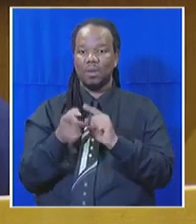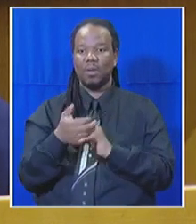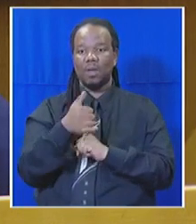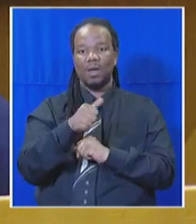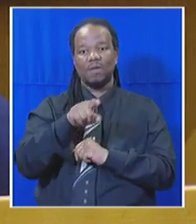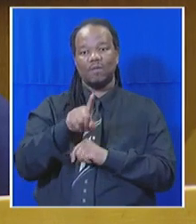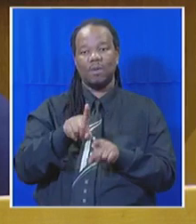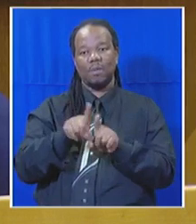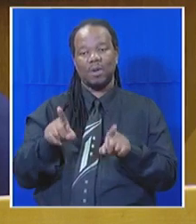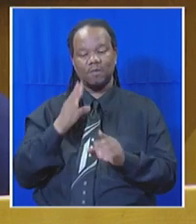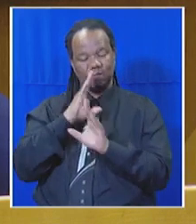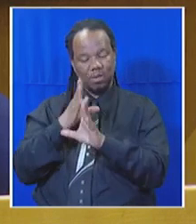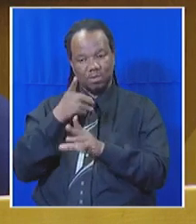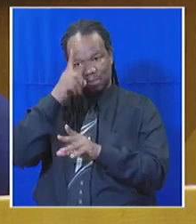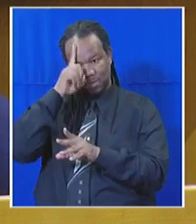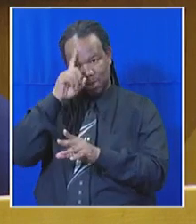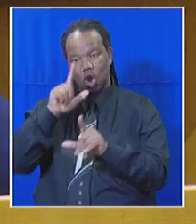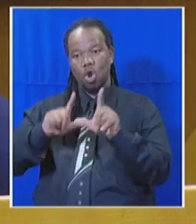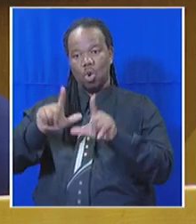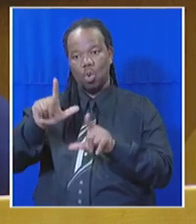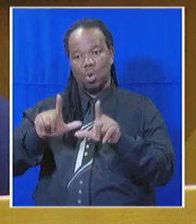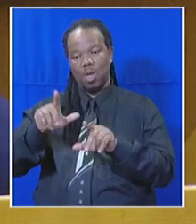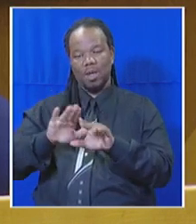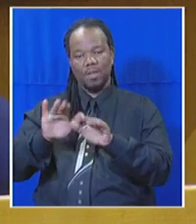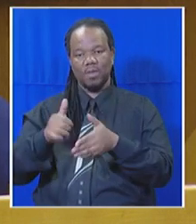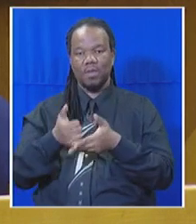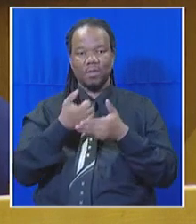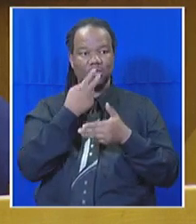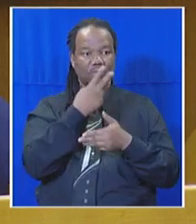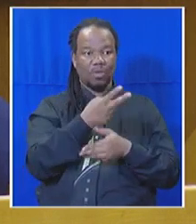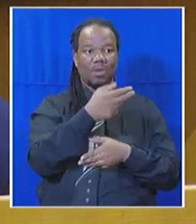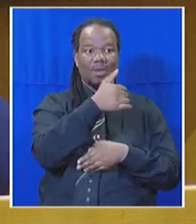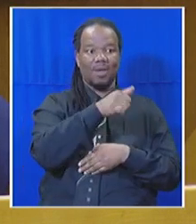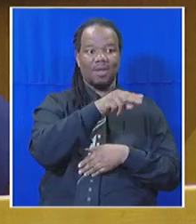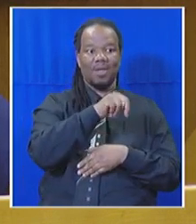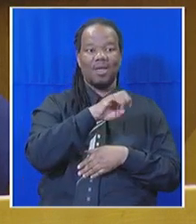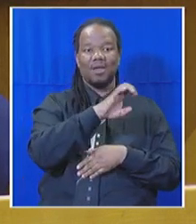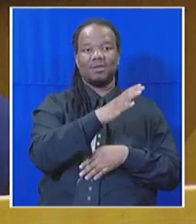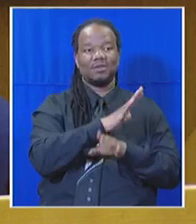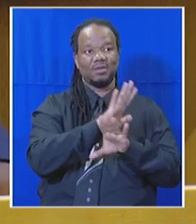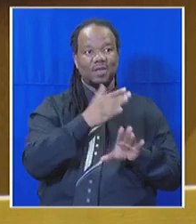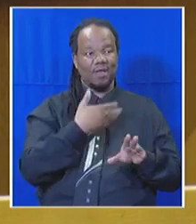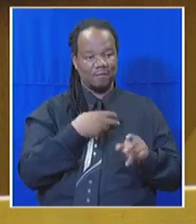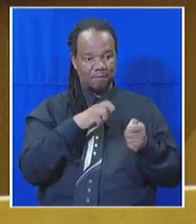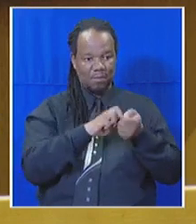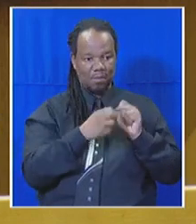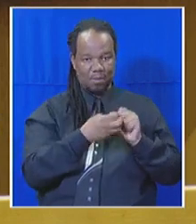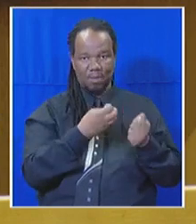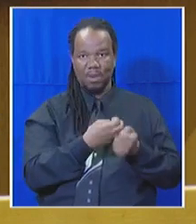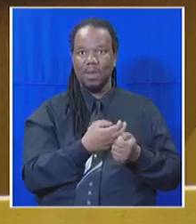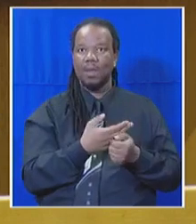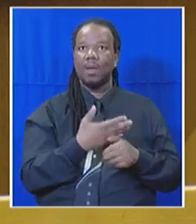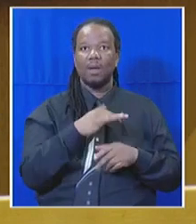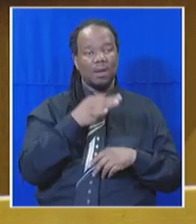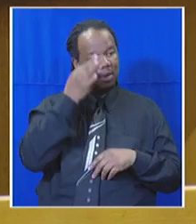black lawyers in this country is one of the key demonstrations that the ANC government suffers from slave mentality. The government is well known to brief